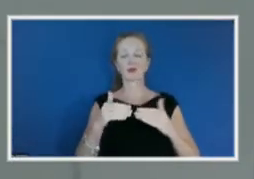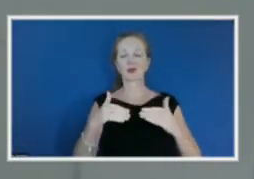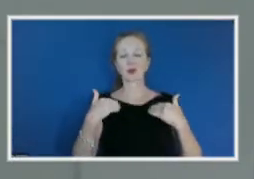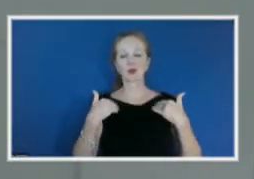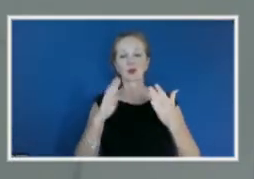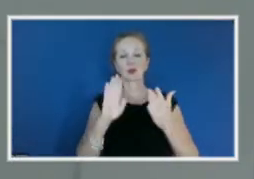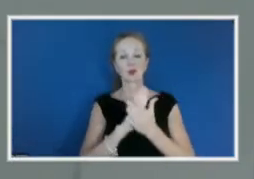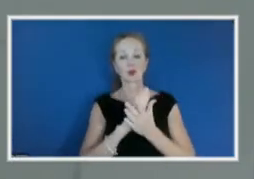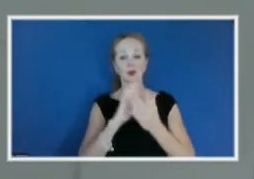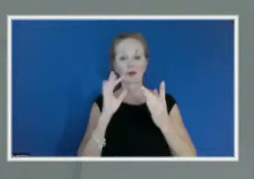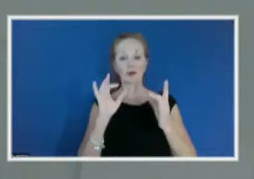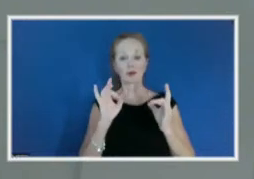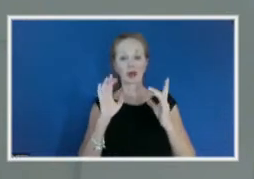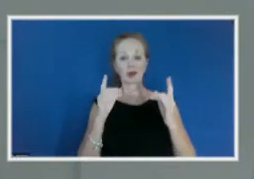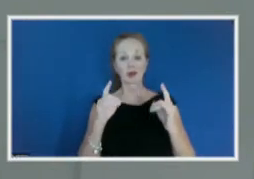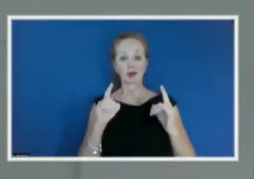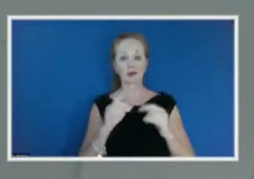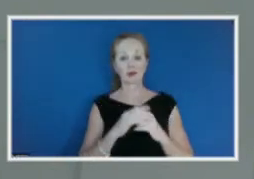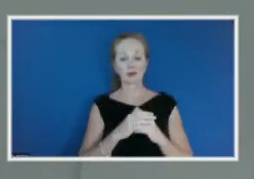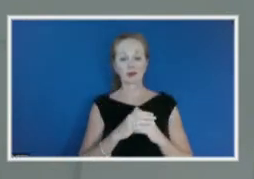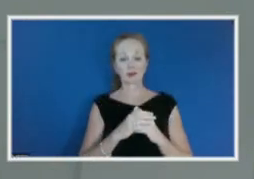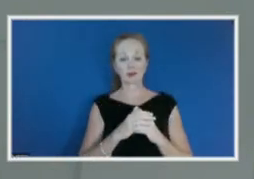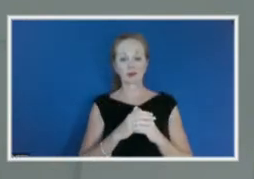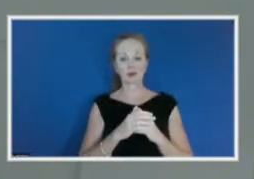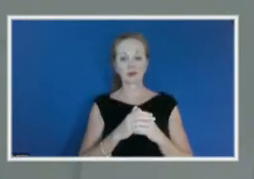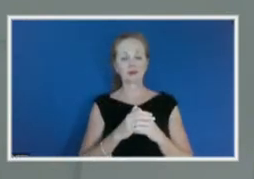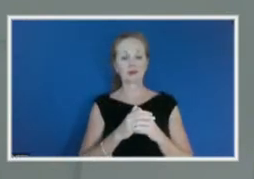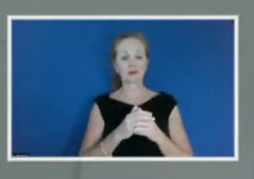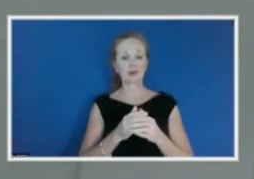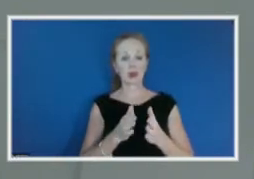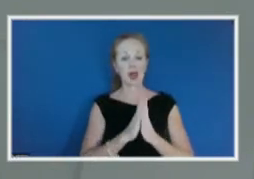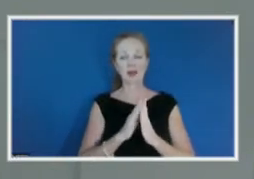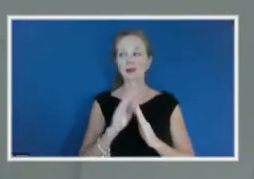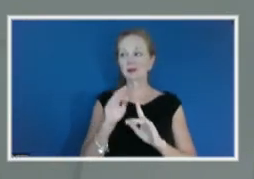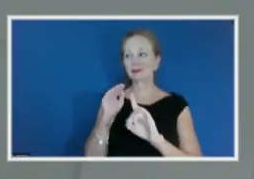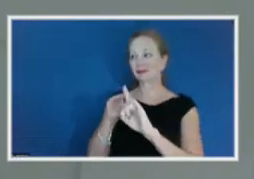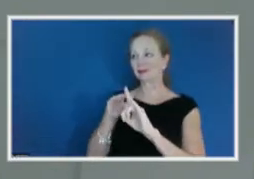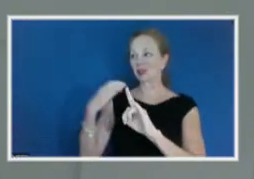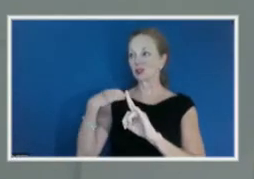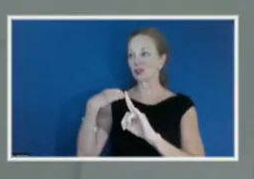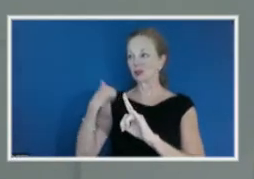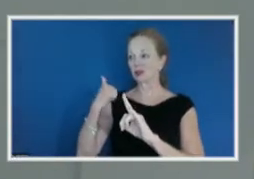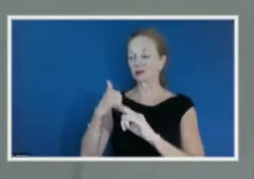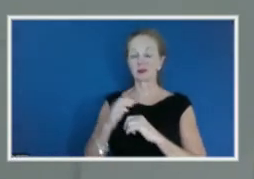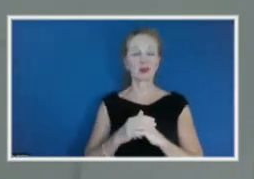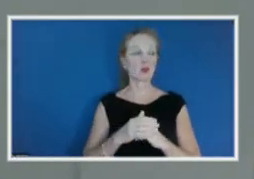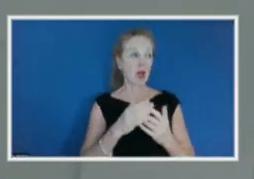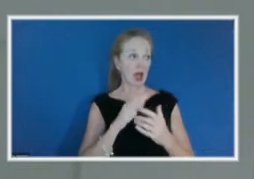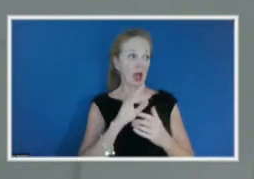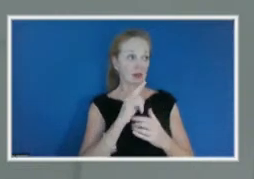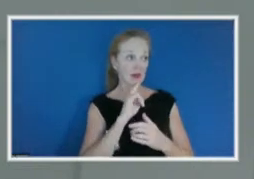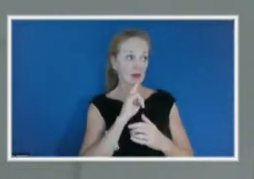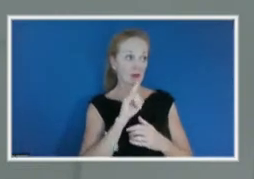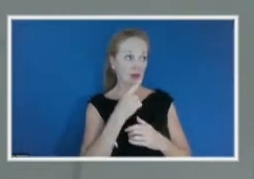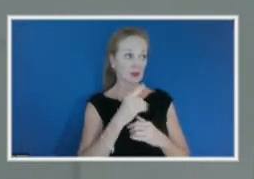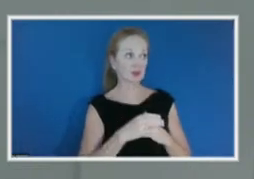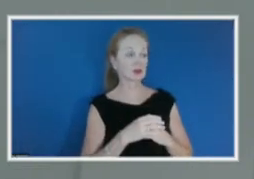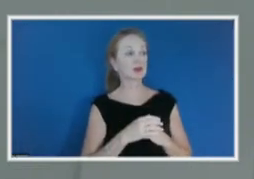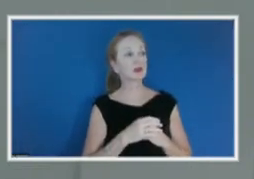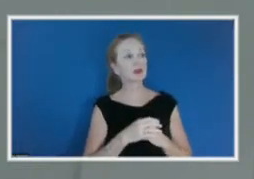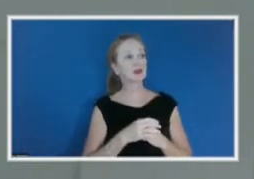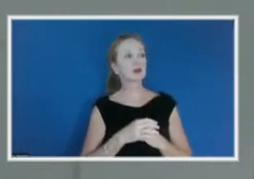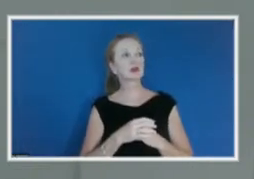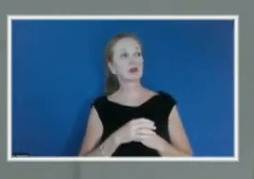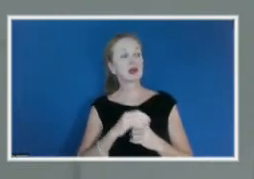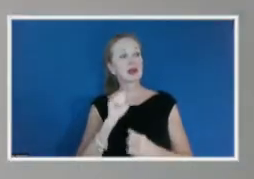then I'll just ask it to Chief. You want to? Yeah, you want to answer that one first? Yeah. So I can, so just, yeah,